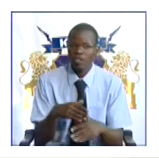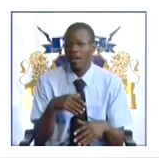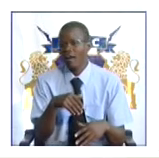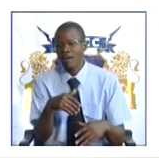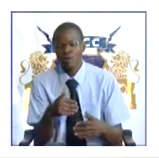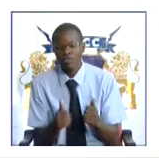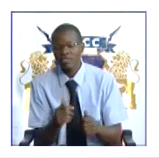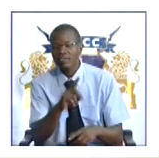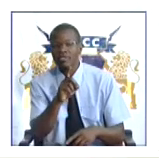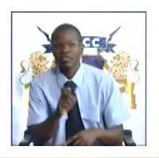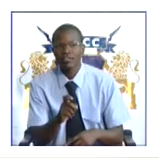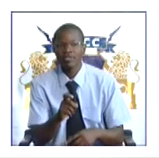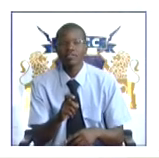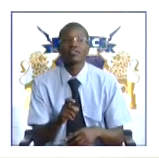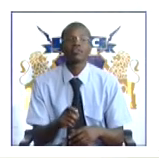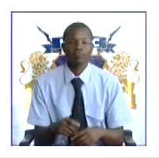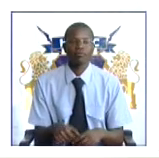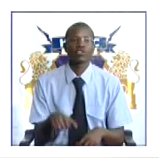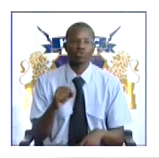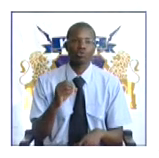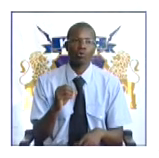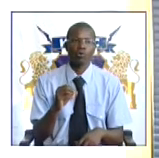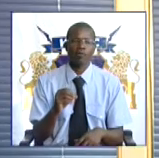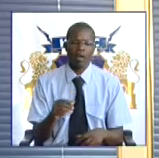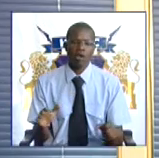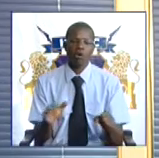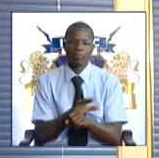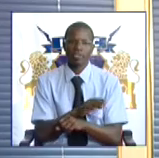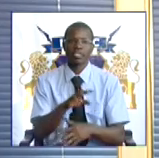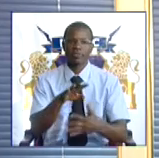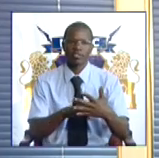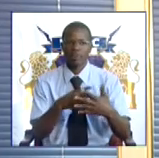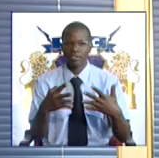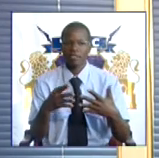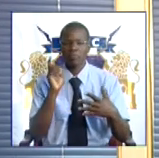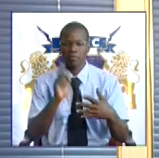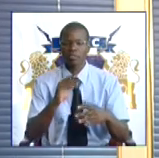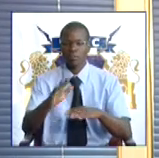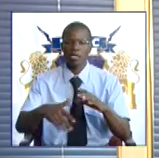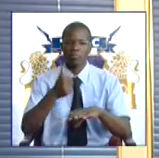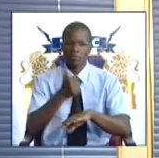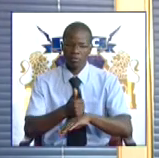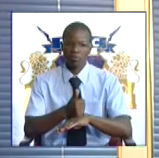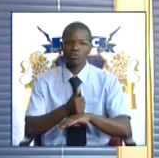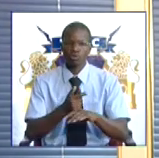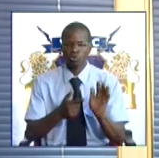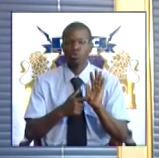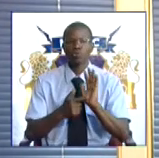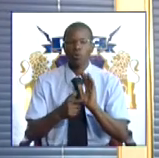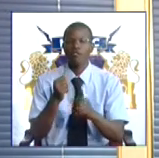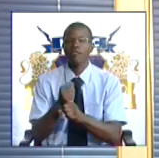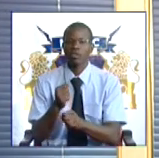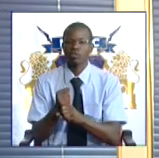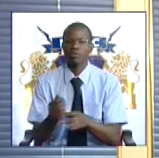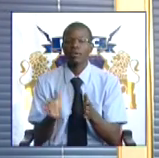A comprehensive structure must be established to show the functions and assign responsibilities to individuals who